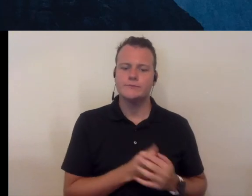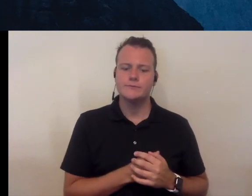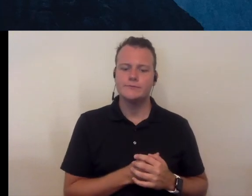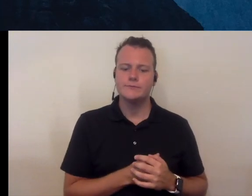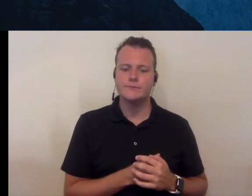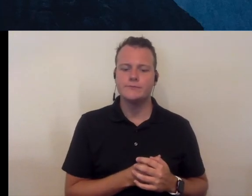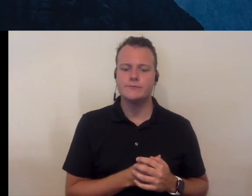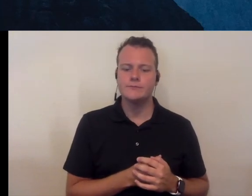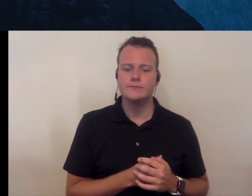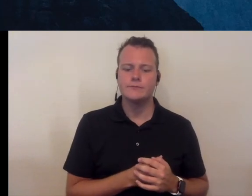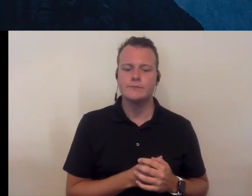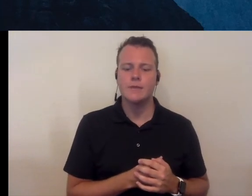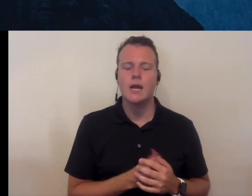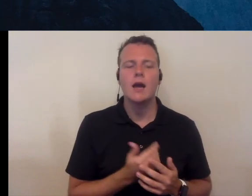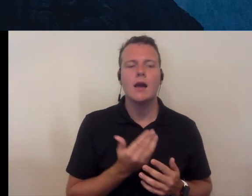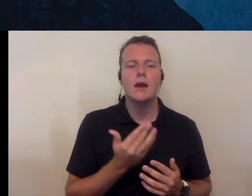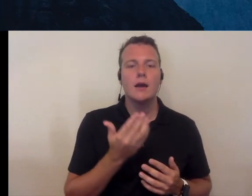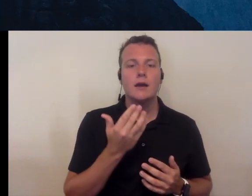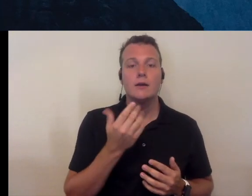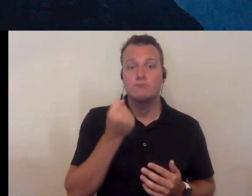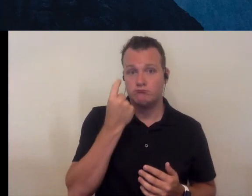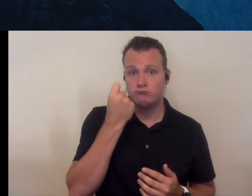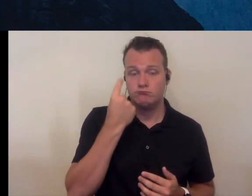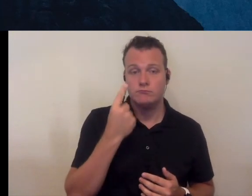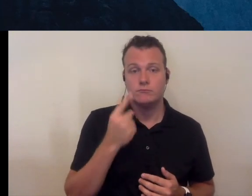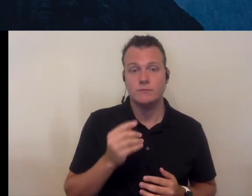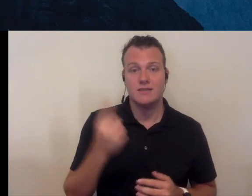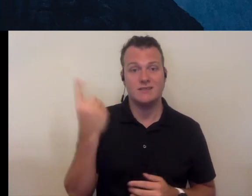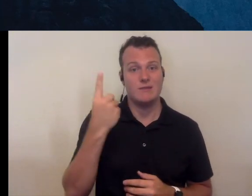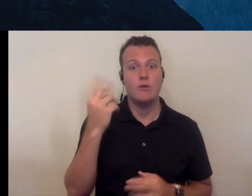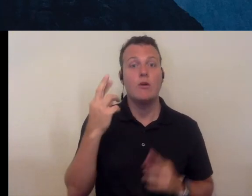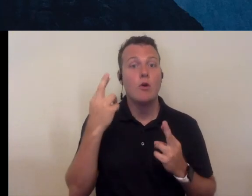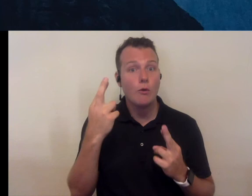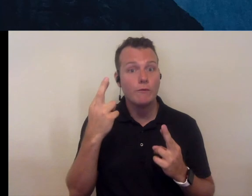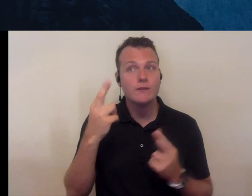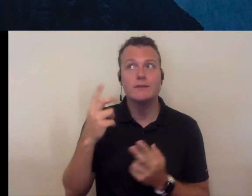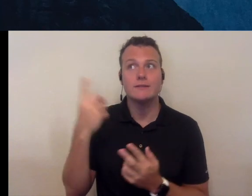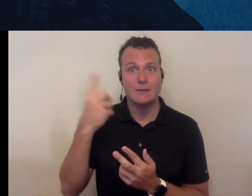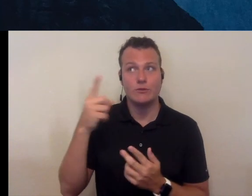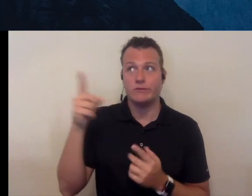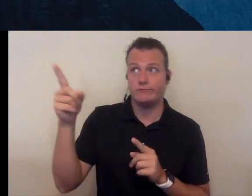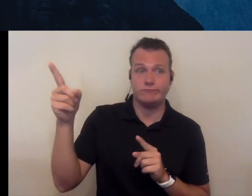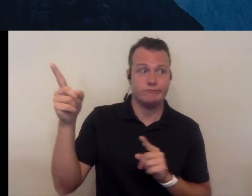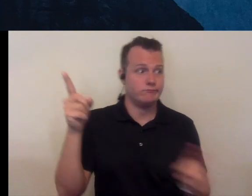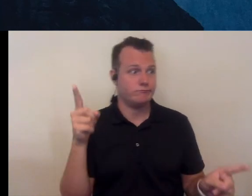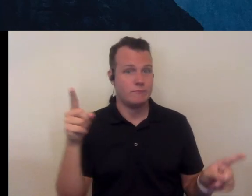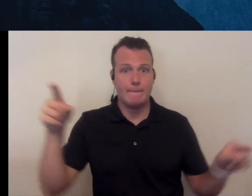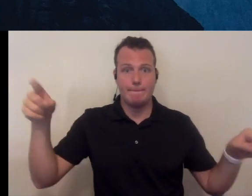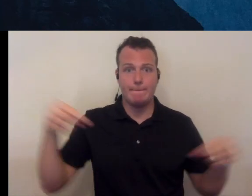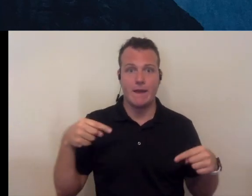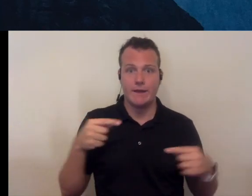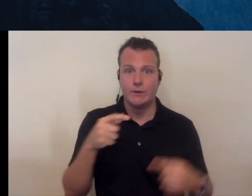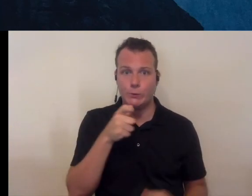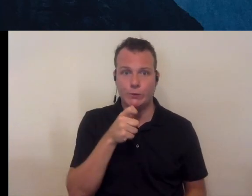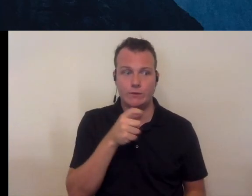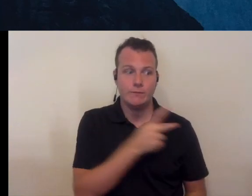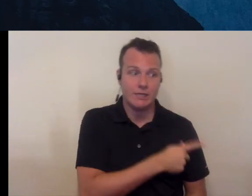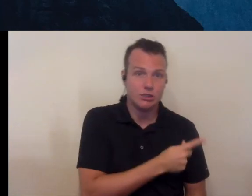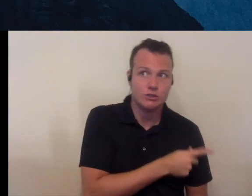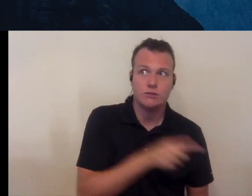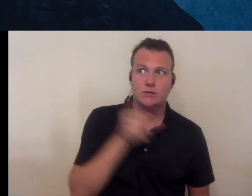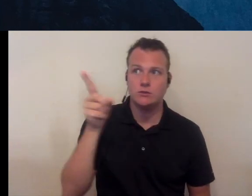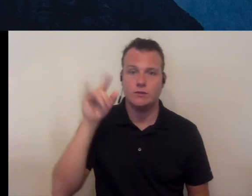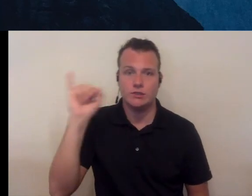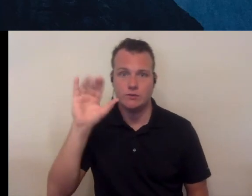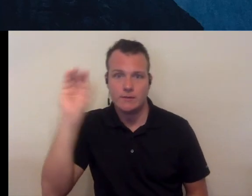That's a great question, because somebody hopefully is going to pay, whether it's the